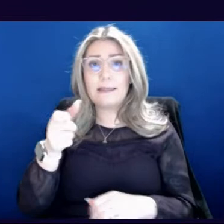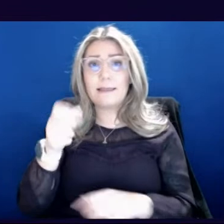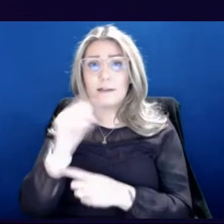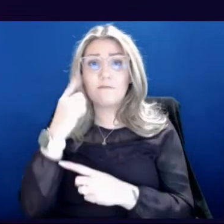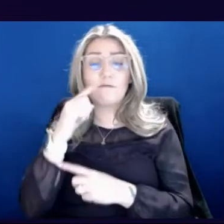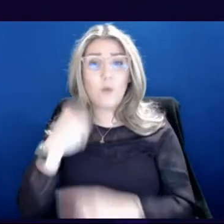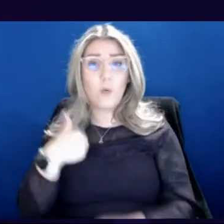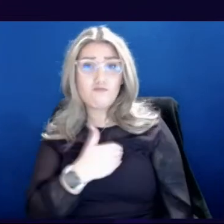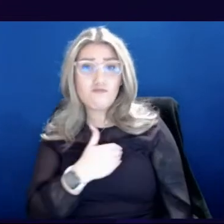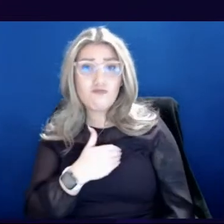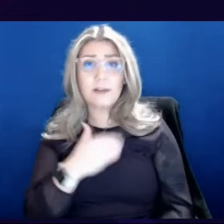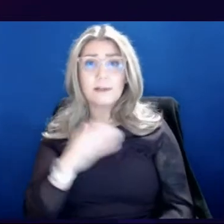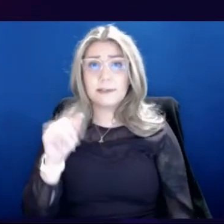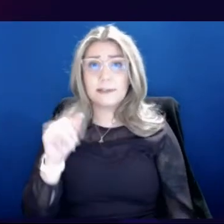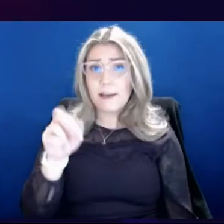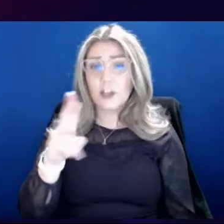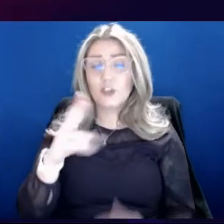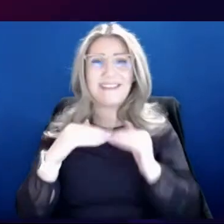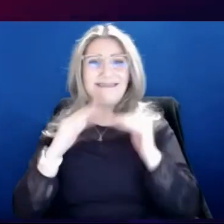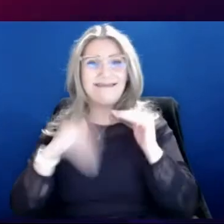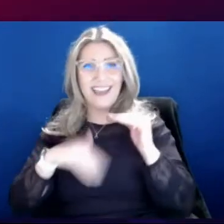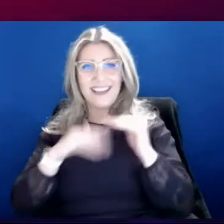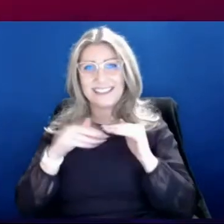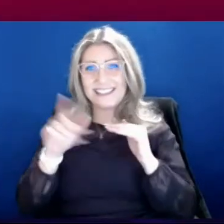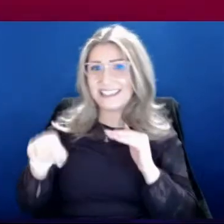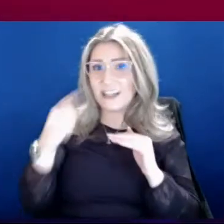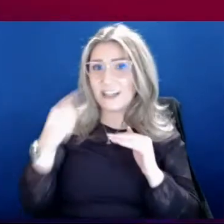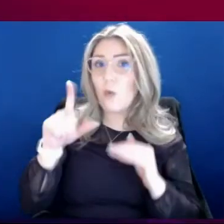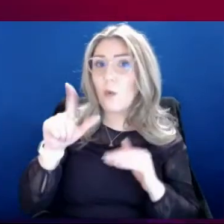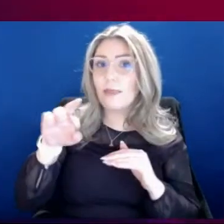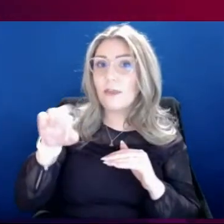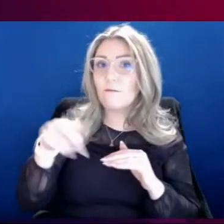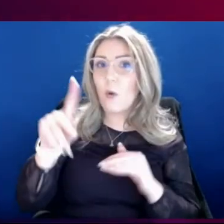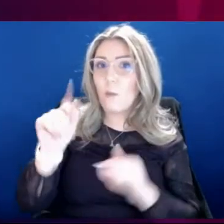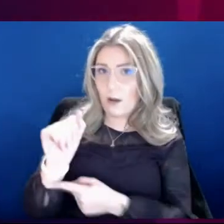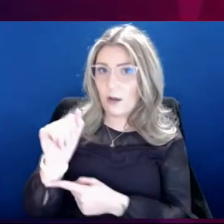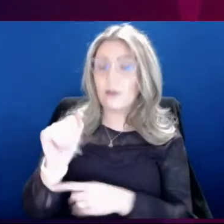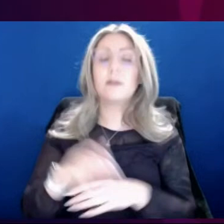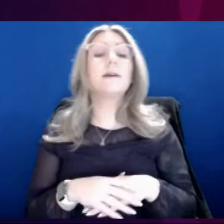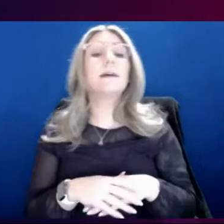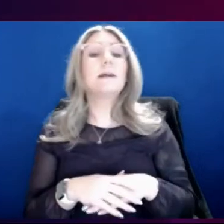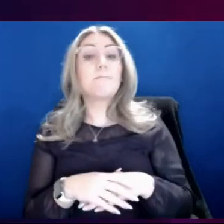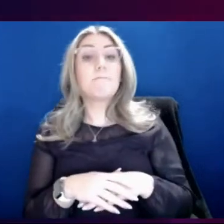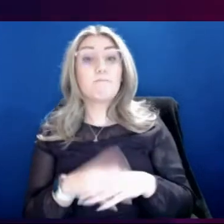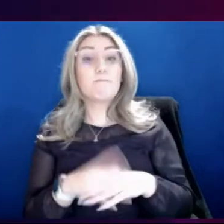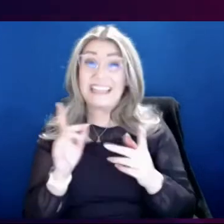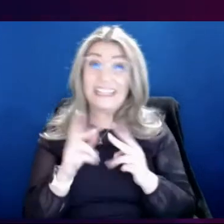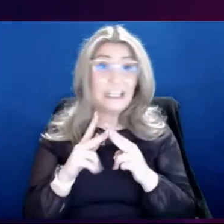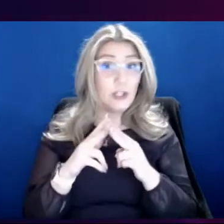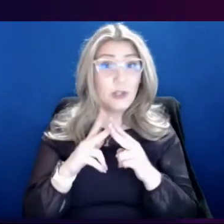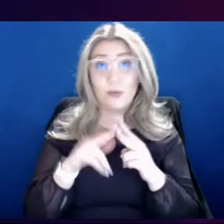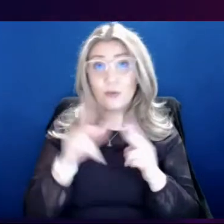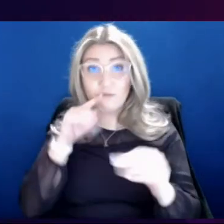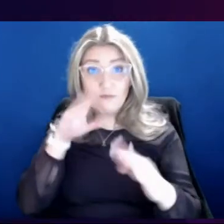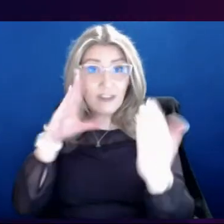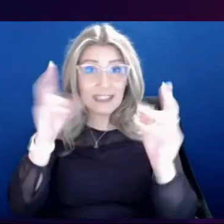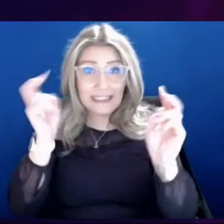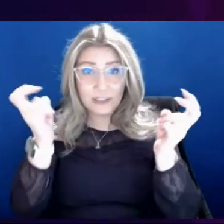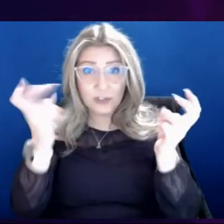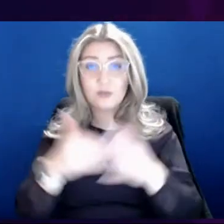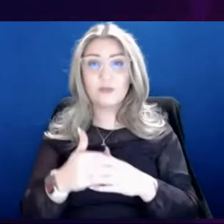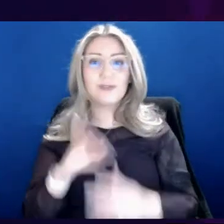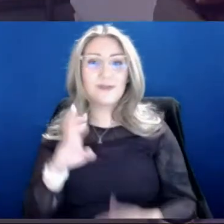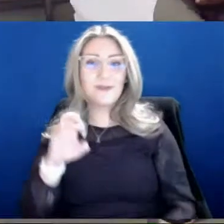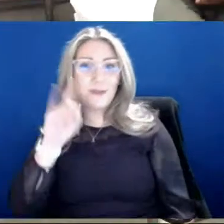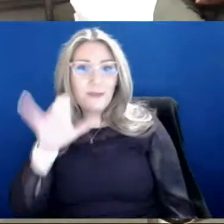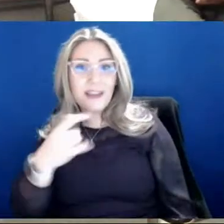less than the likelihood of needing it for lymphoma. Okay. But either way, you face issues. Becky said